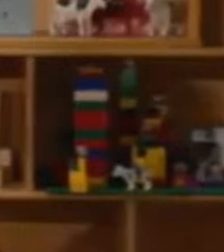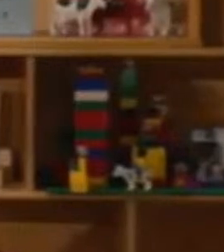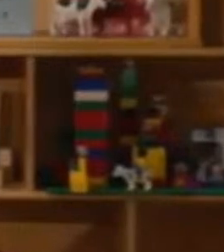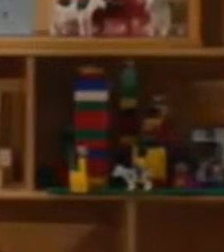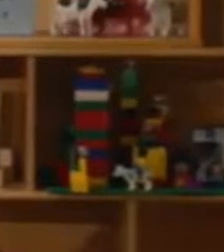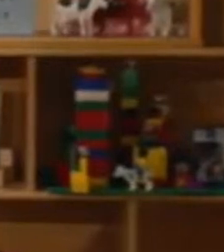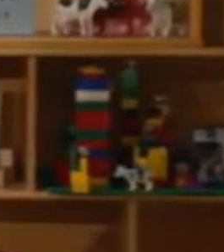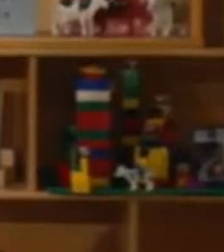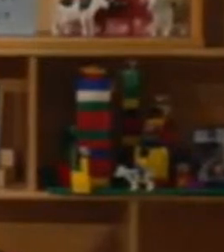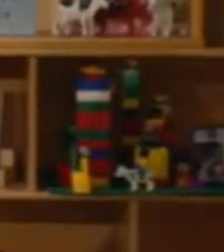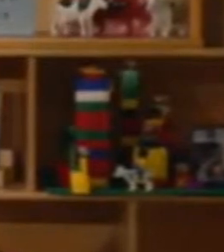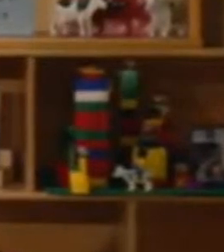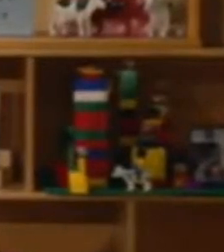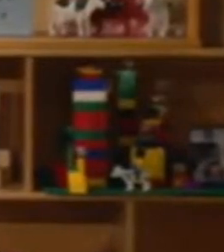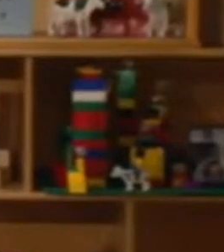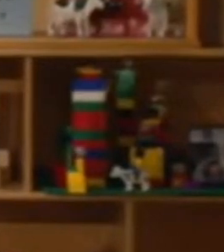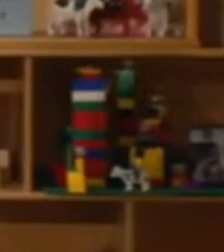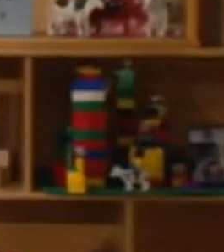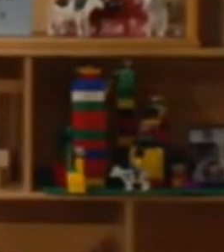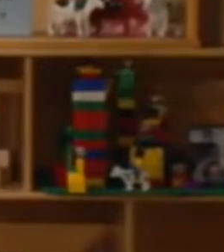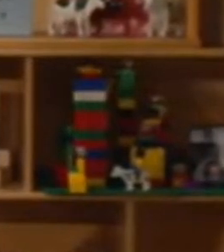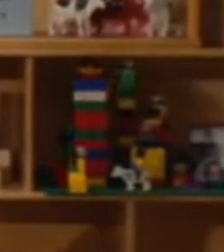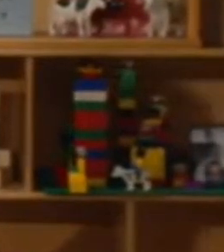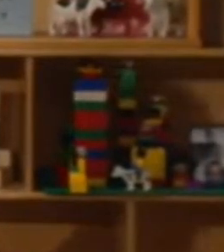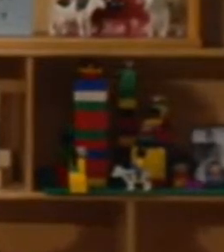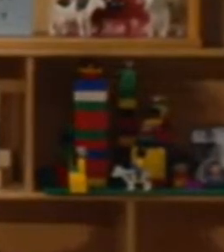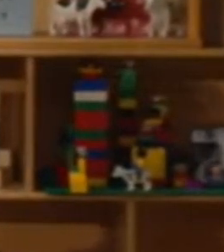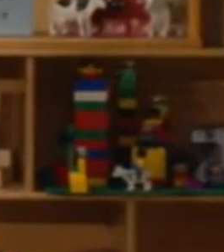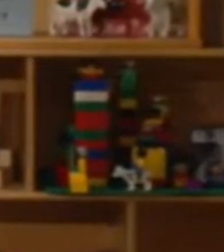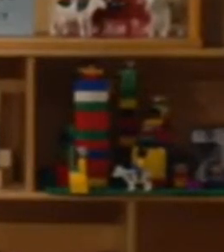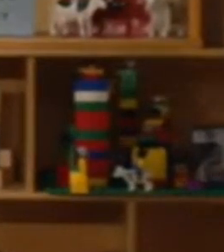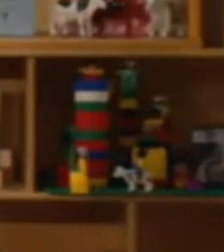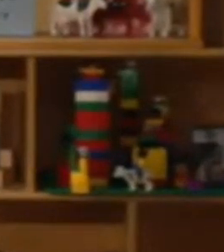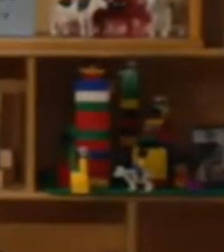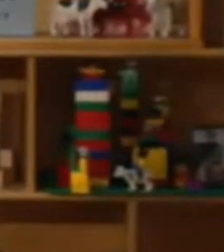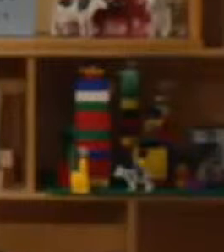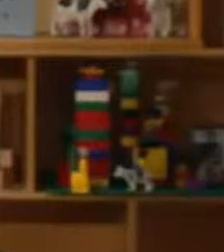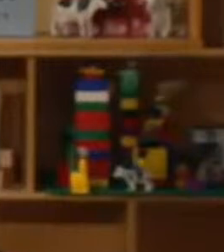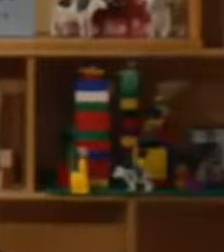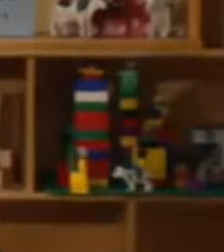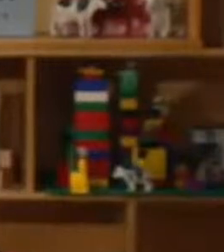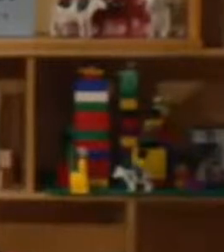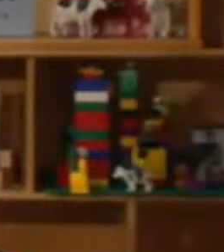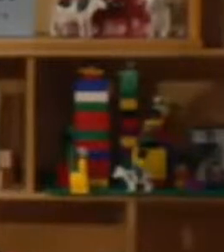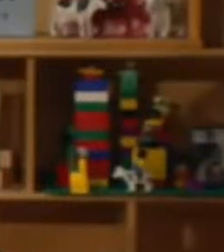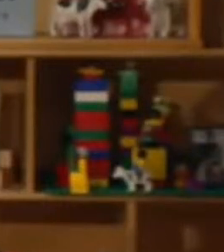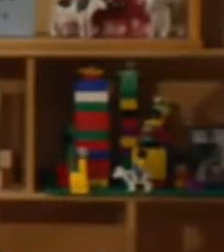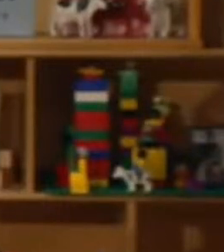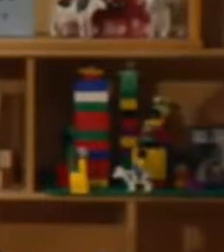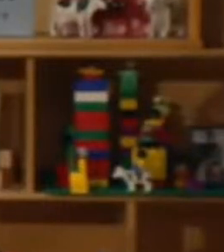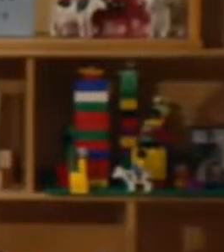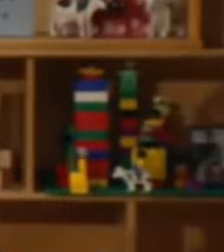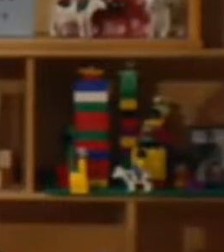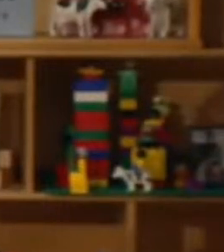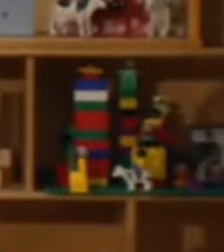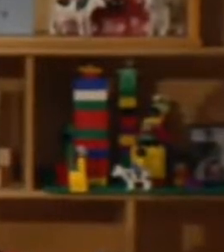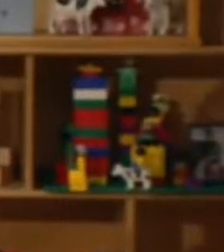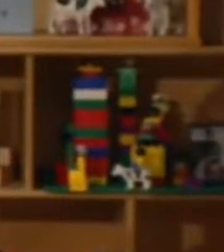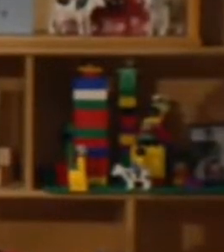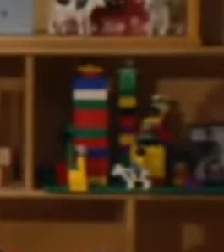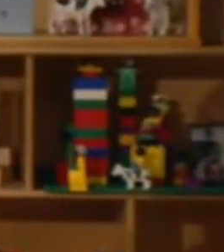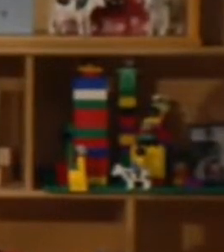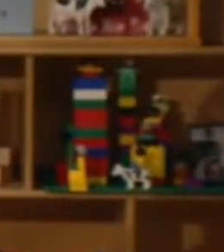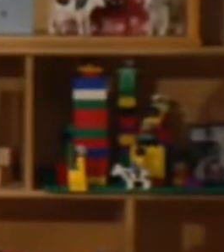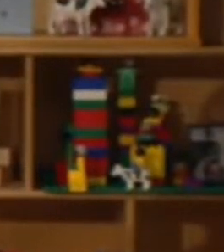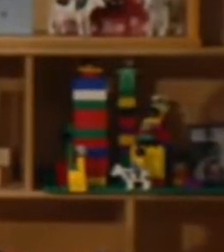we can pay a higher tax than we're paying now. Because they understand the impact if we don't invest like we have to